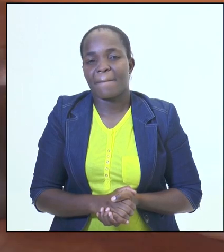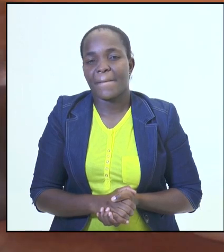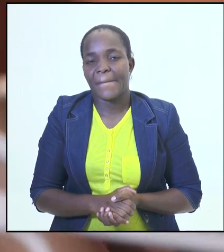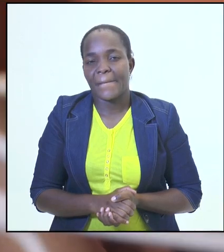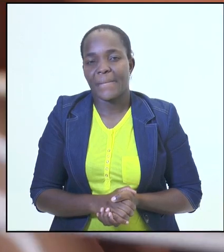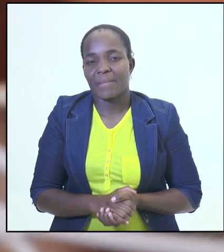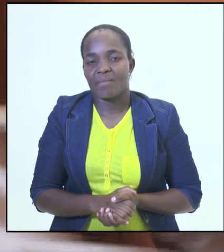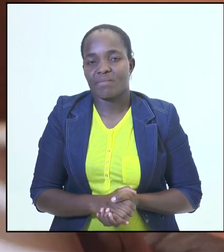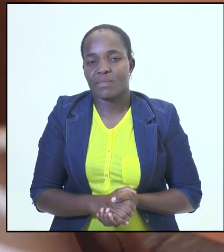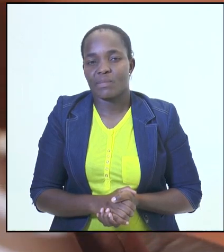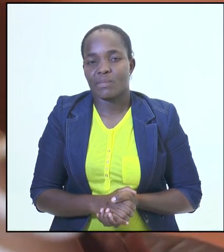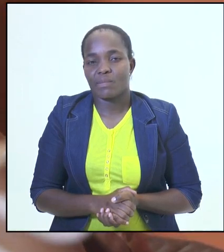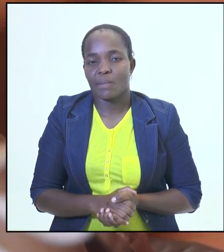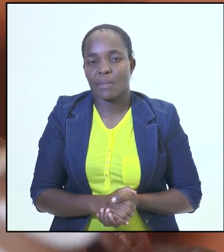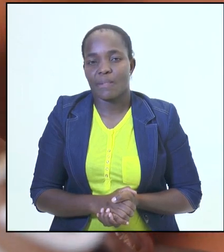Okay.